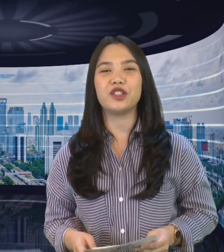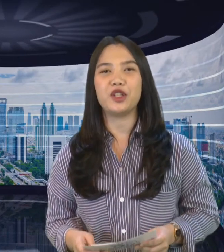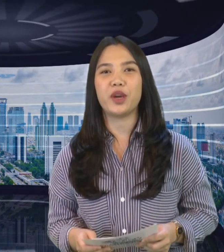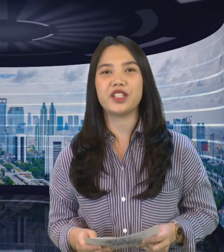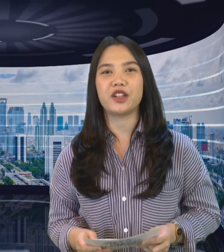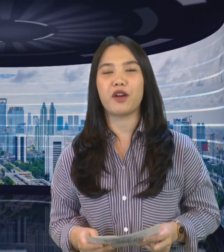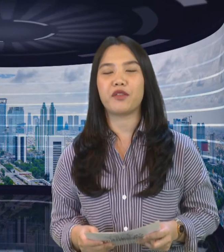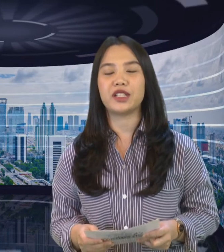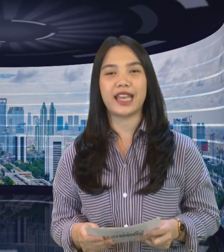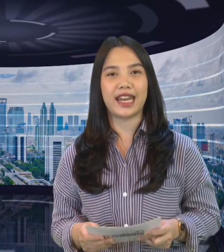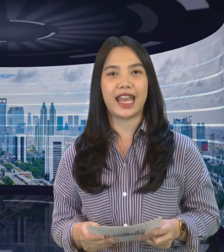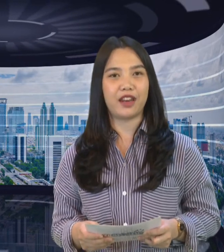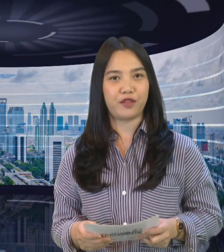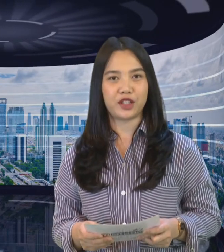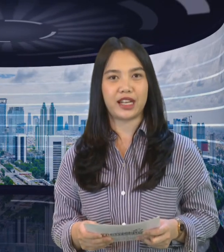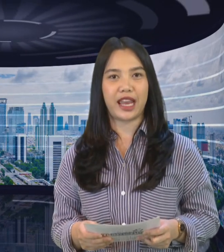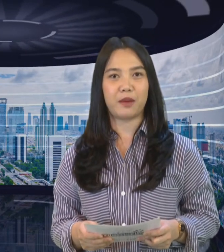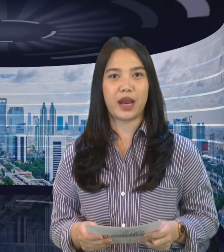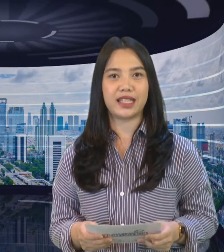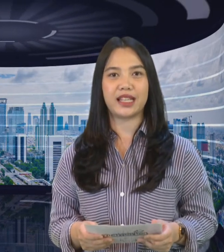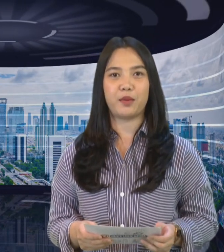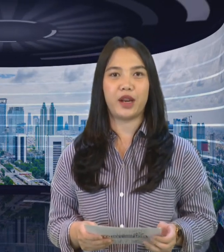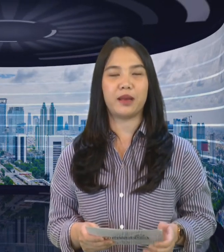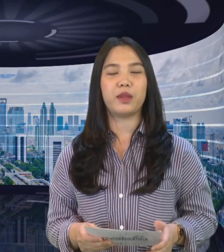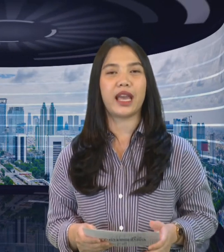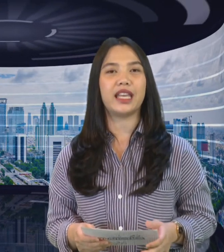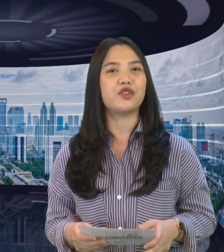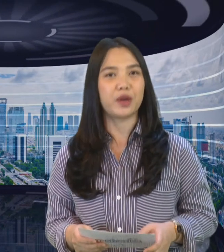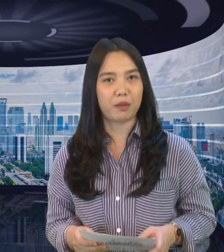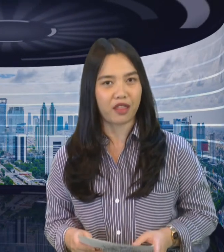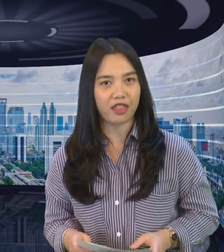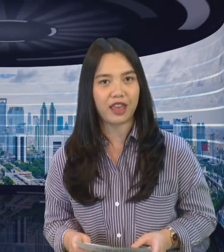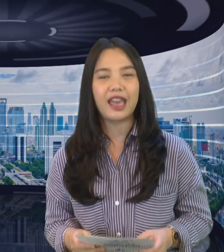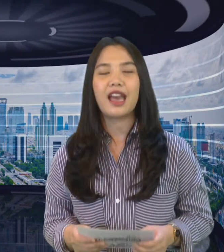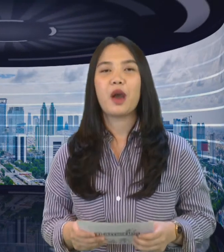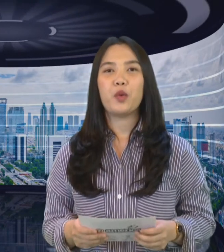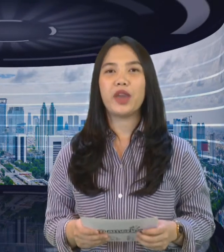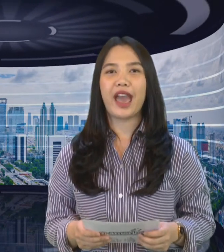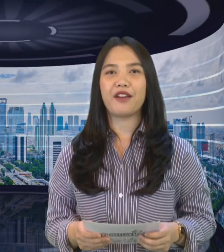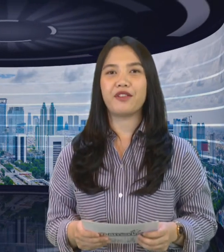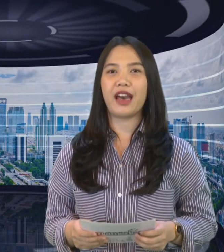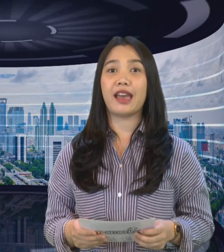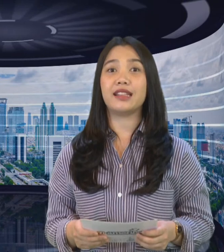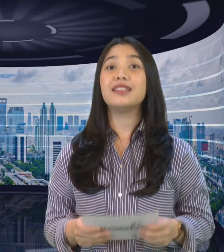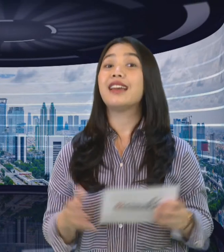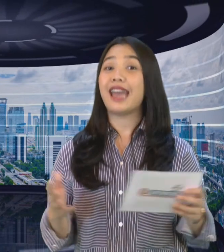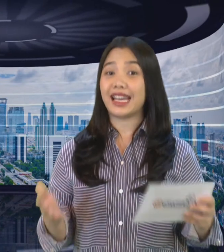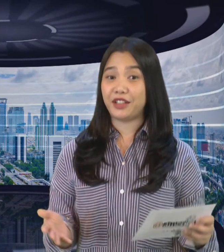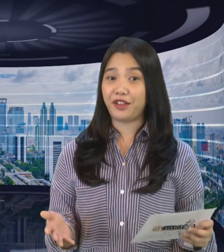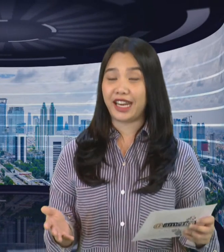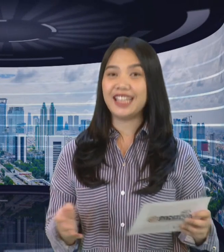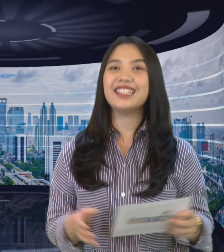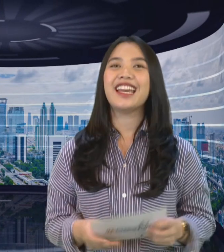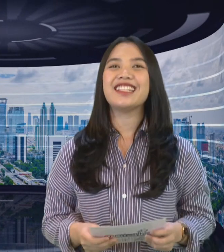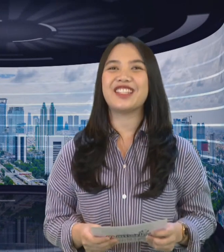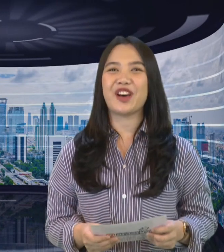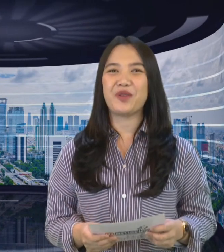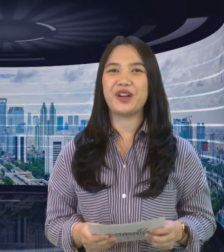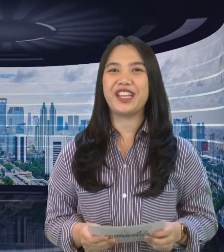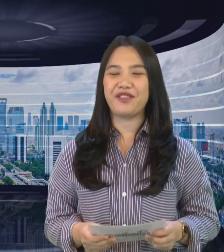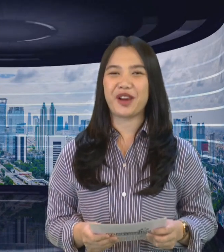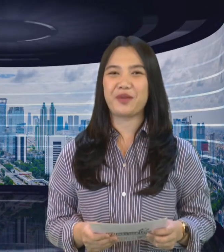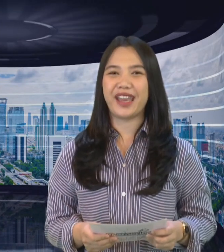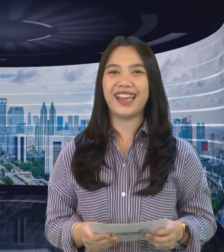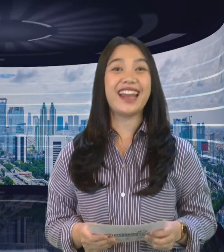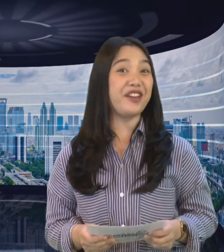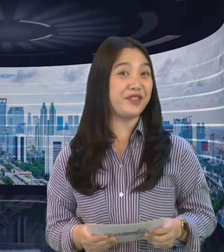As a continuation of our 10th anniversary and by celebrating Black History Month, we have an activity. So